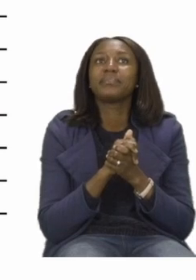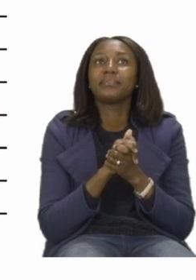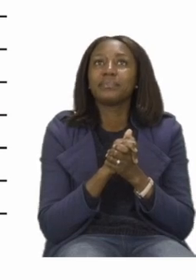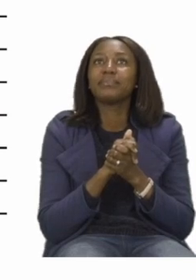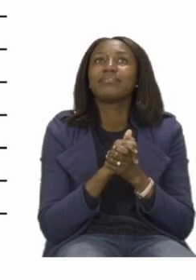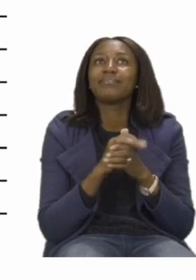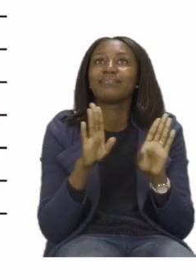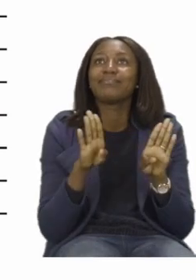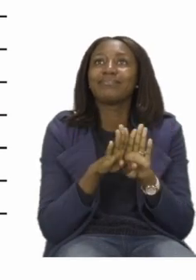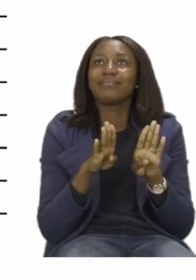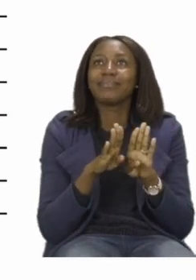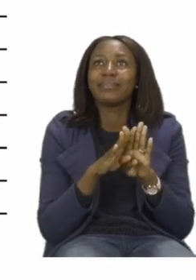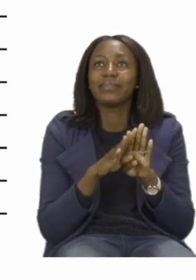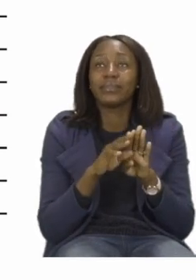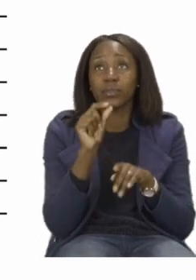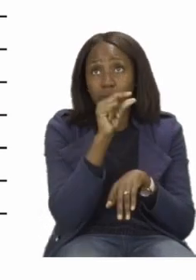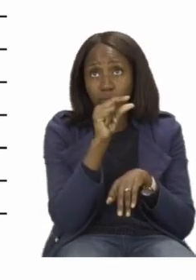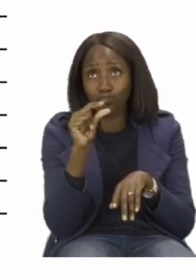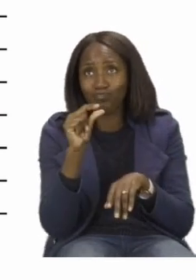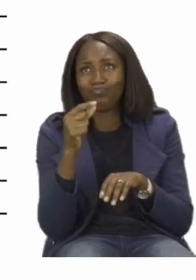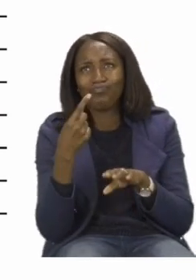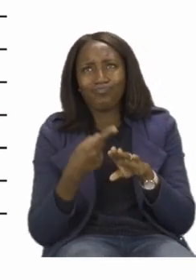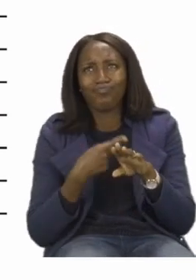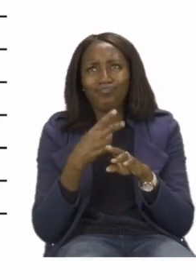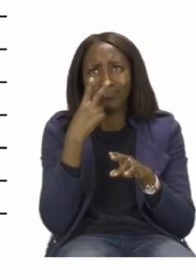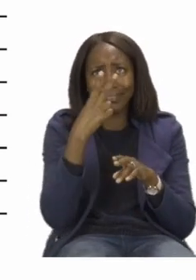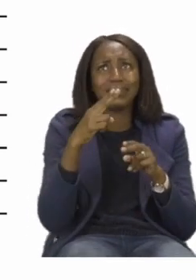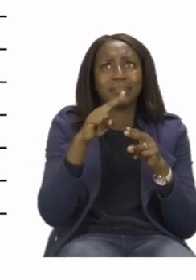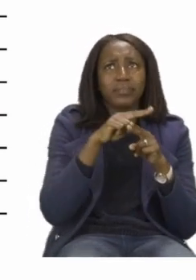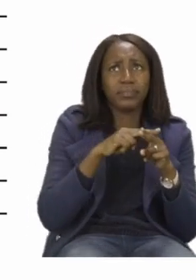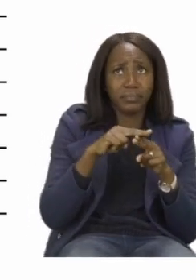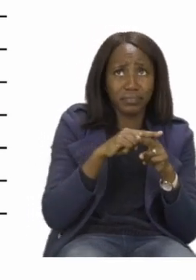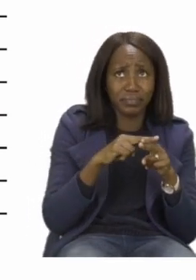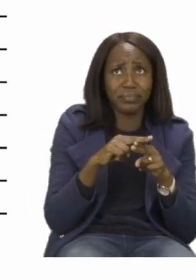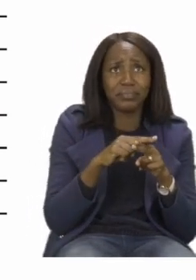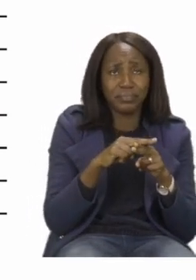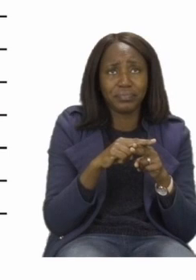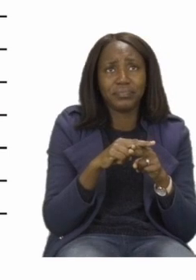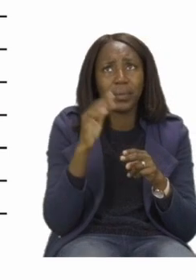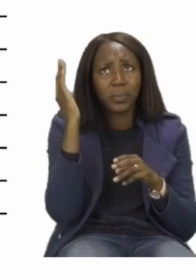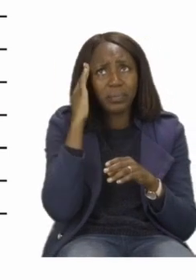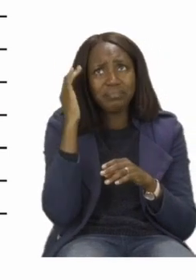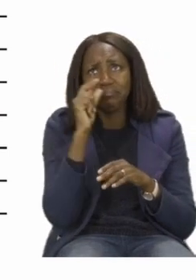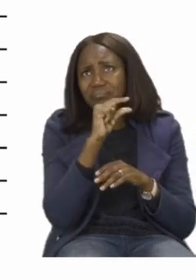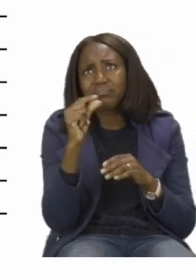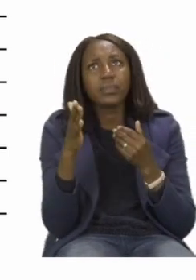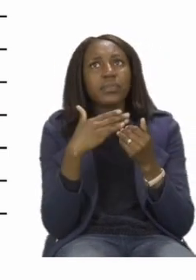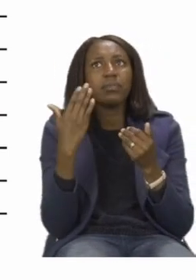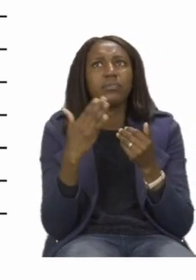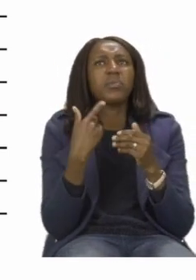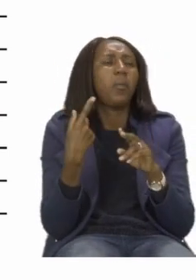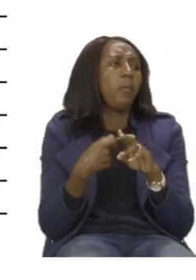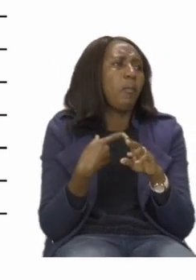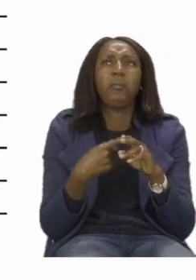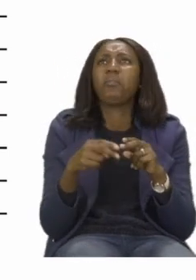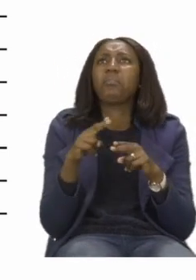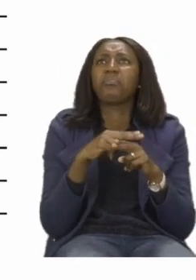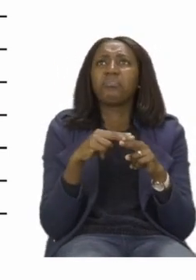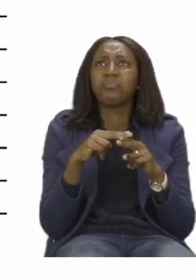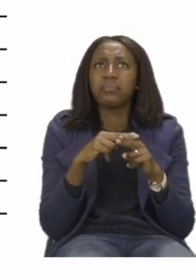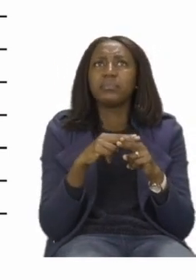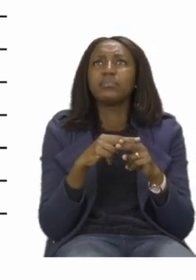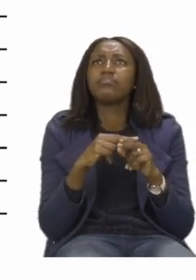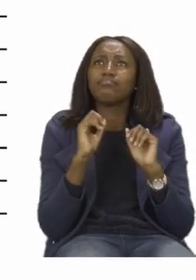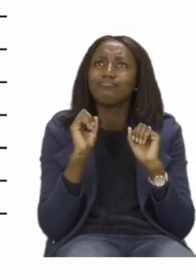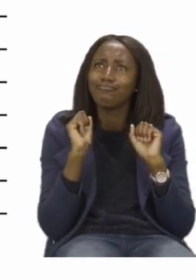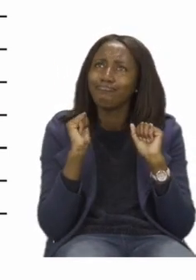sight words. Now remember, sight words are words that we actually know and use often. So it's good for us to